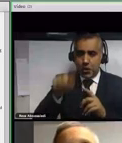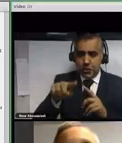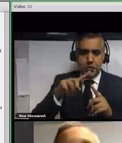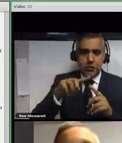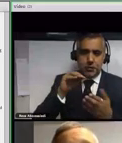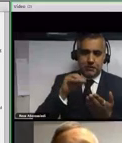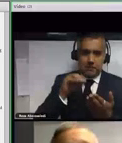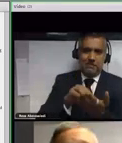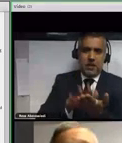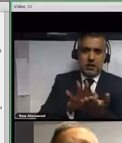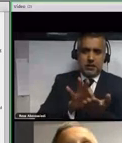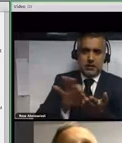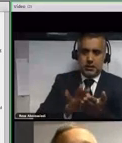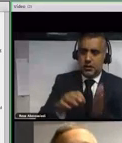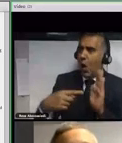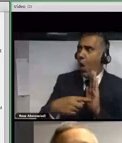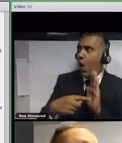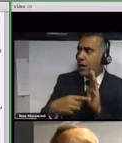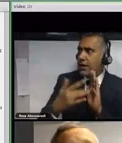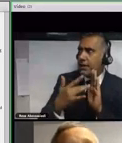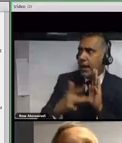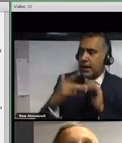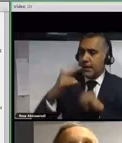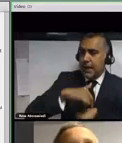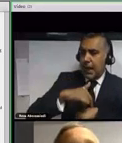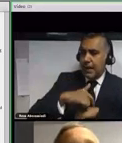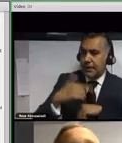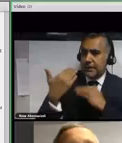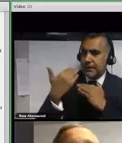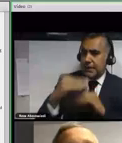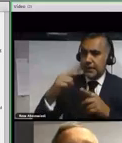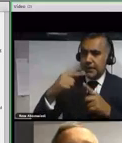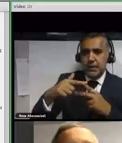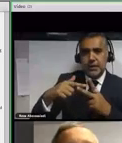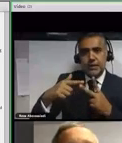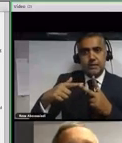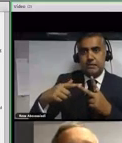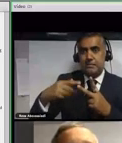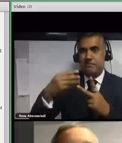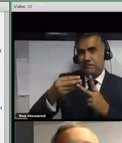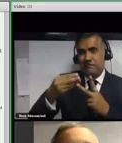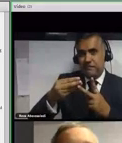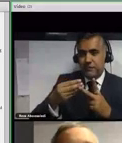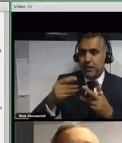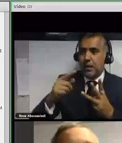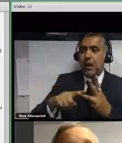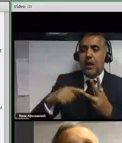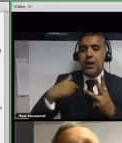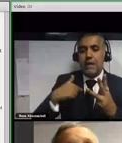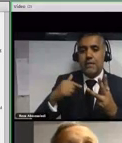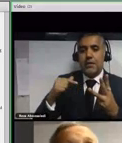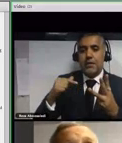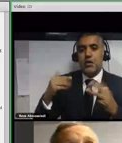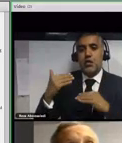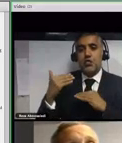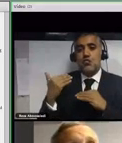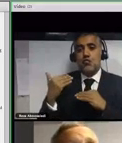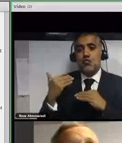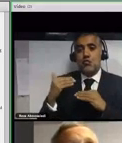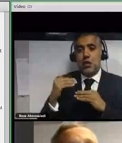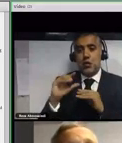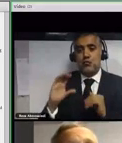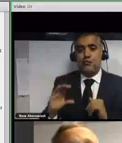survey, space is limited, time is money, and being able to have a short set of questions that does not